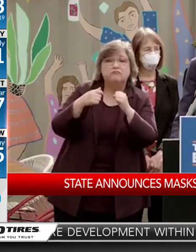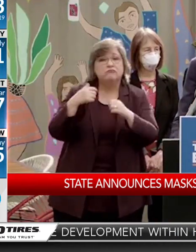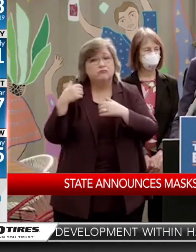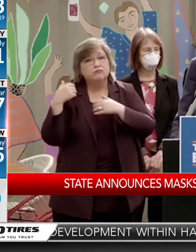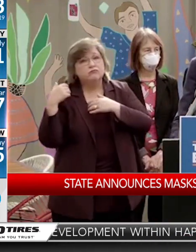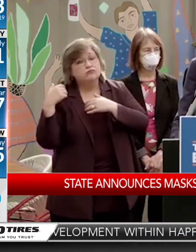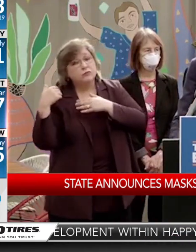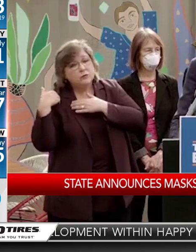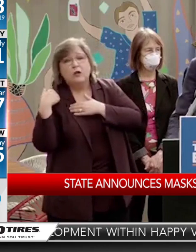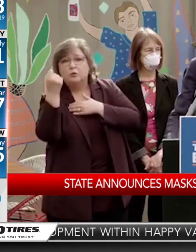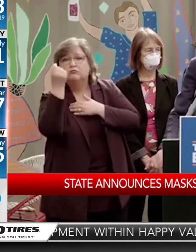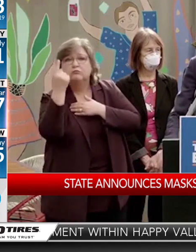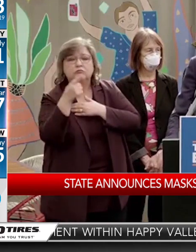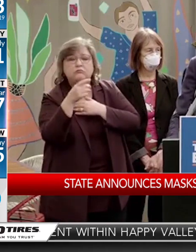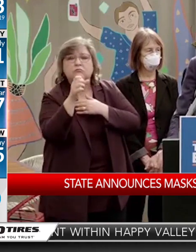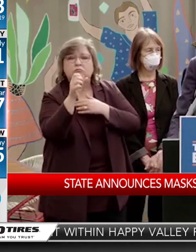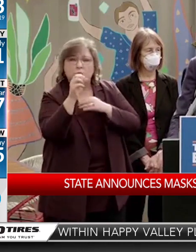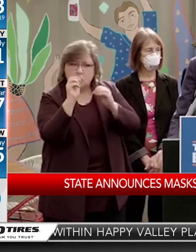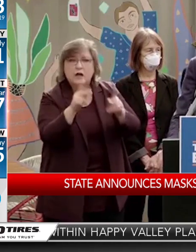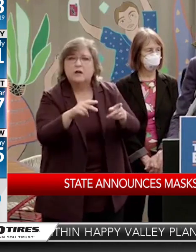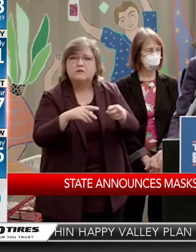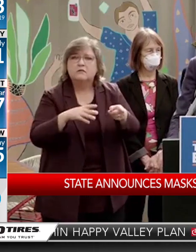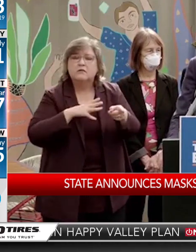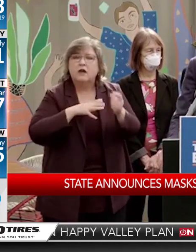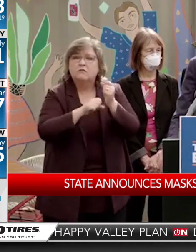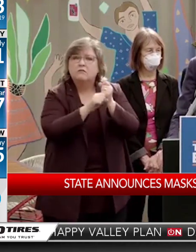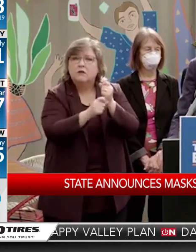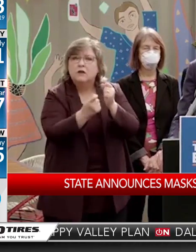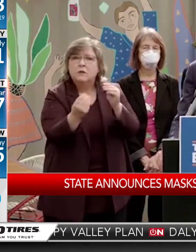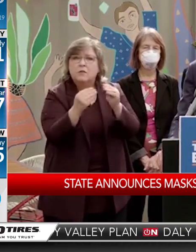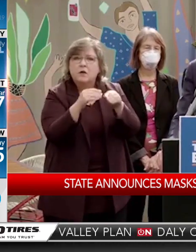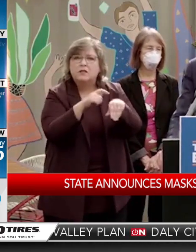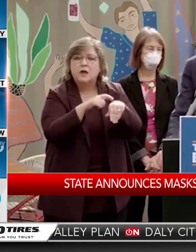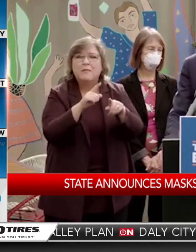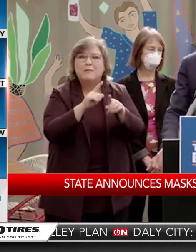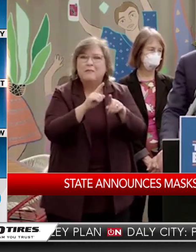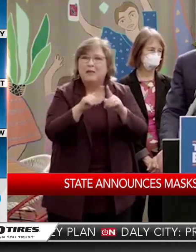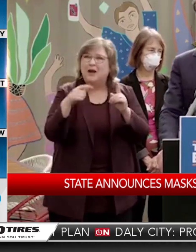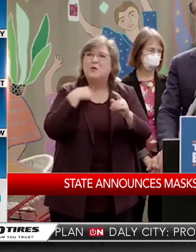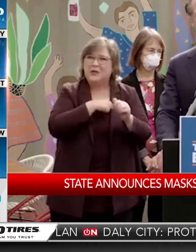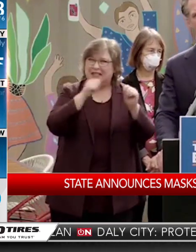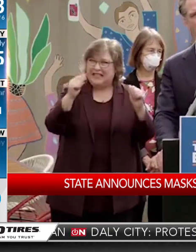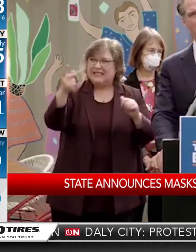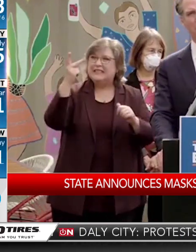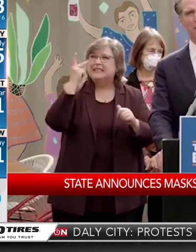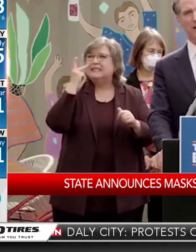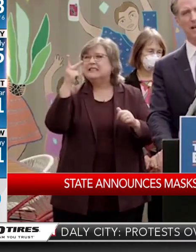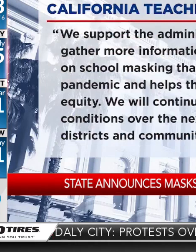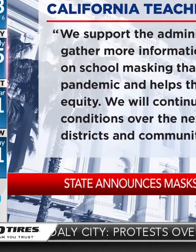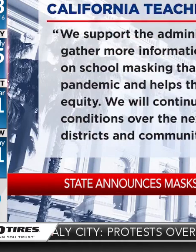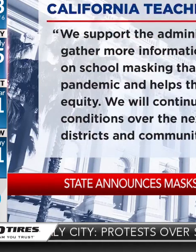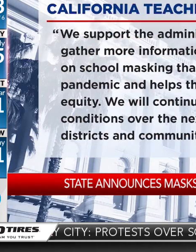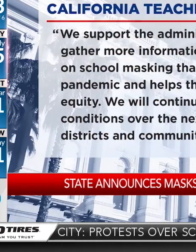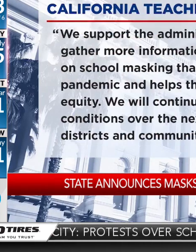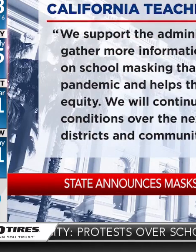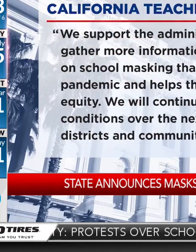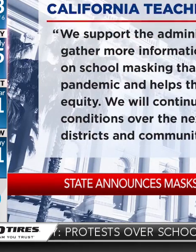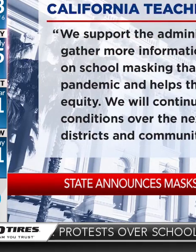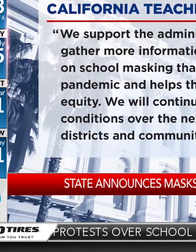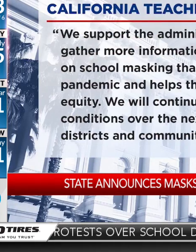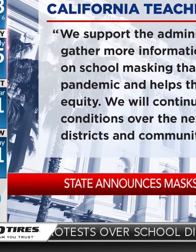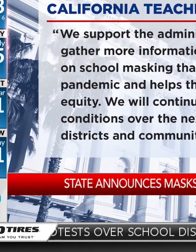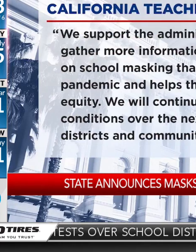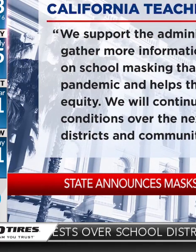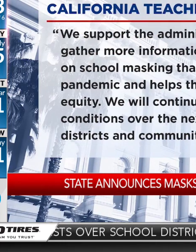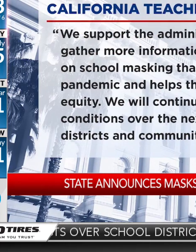destiny. We recognize that we want to turn the page on status quo. The California Teachers